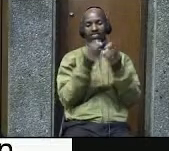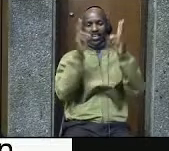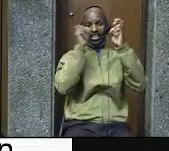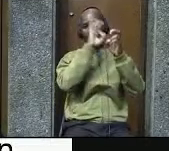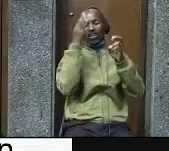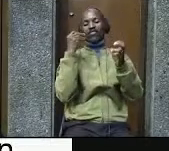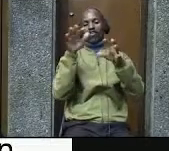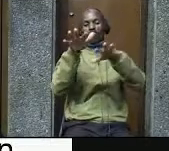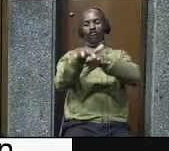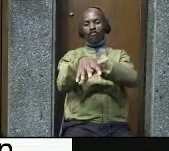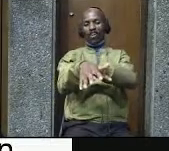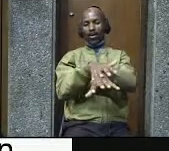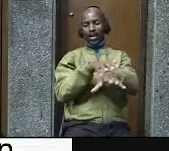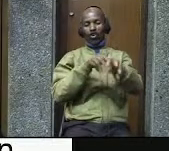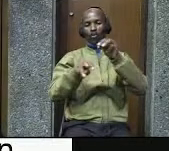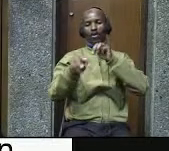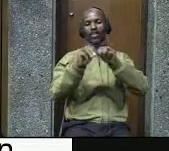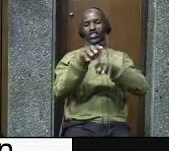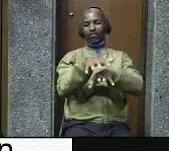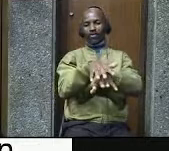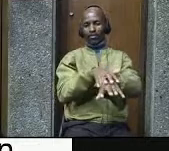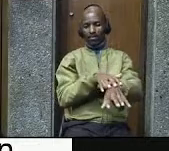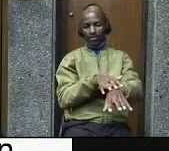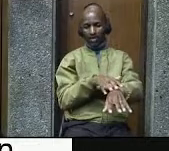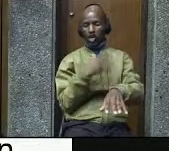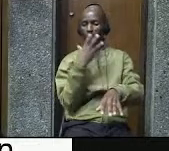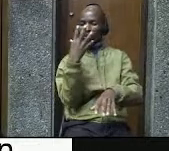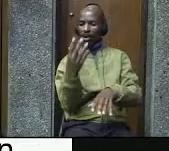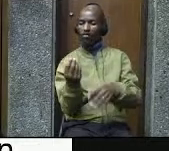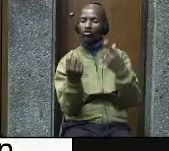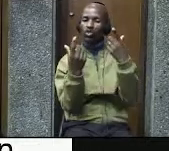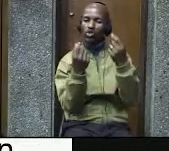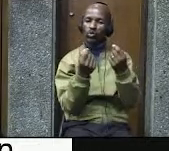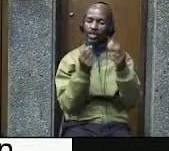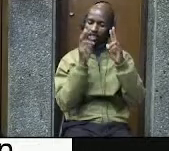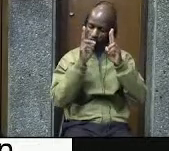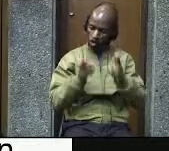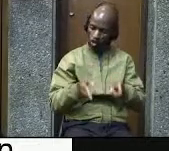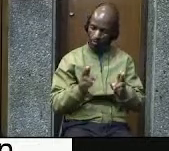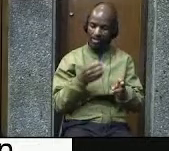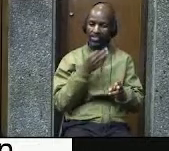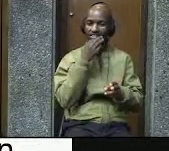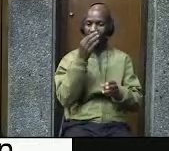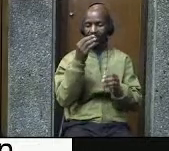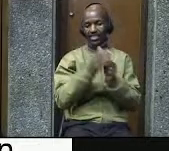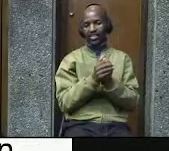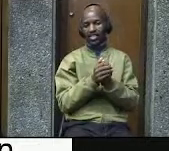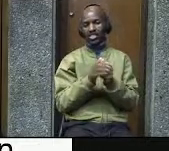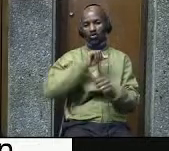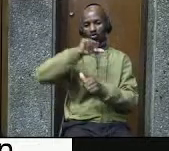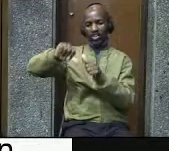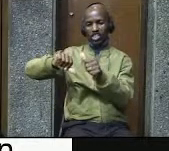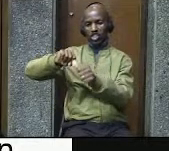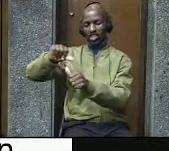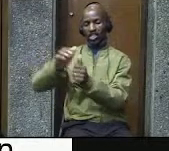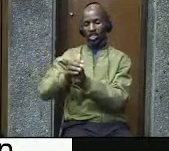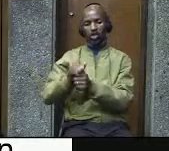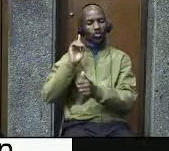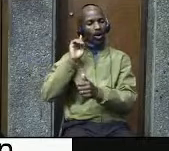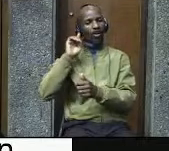have a farm and you manage a farm and you have to do what is normally referred to as crop rotation to